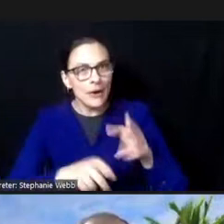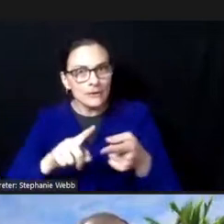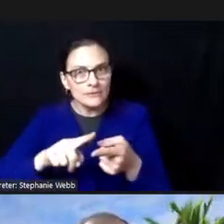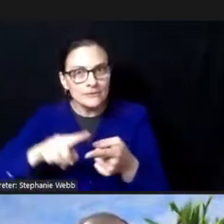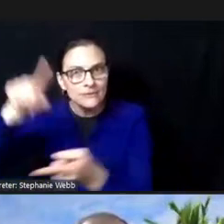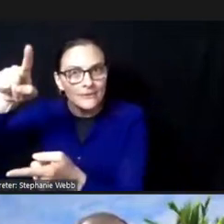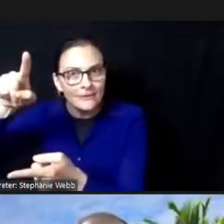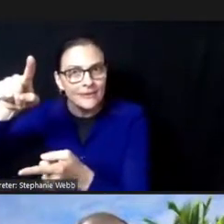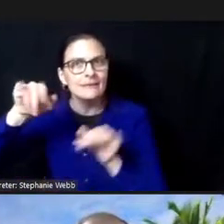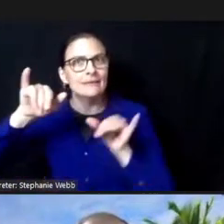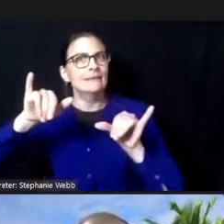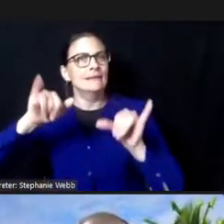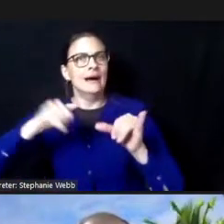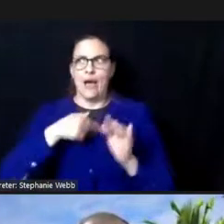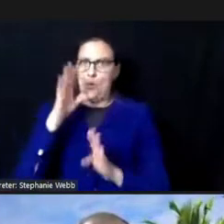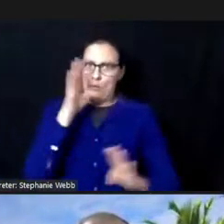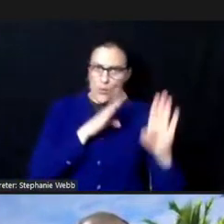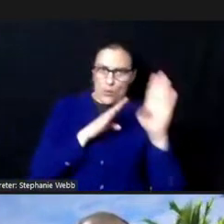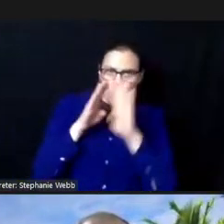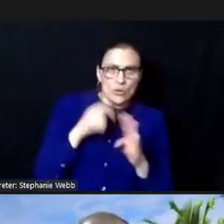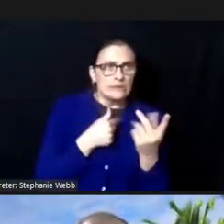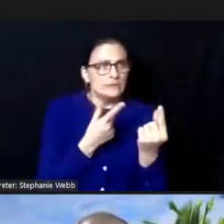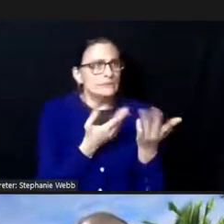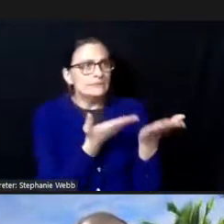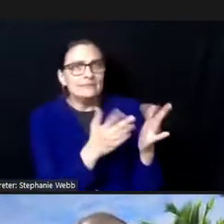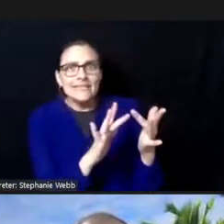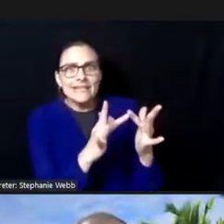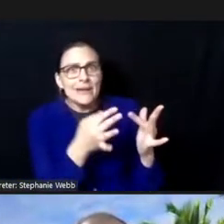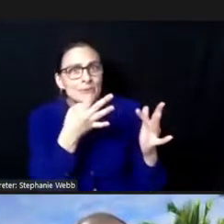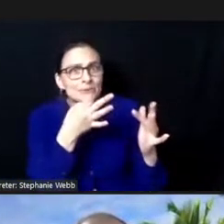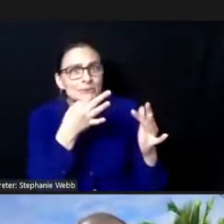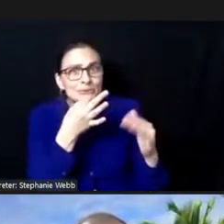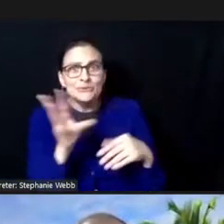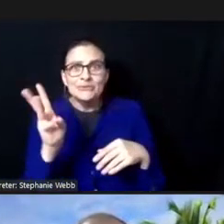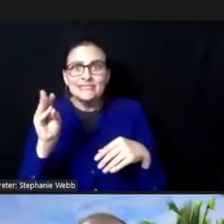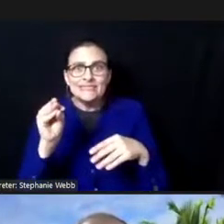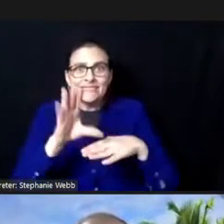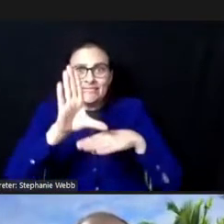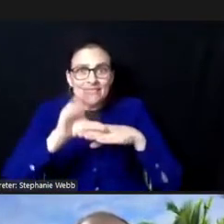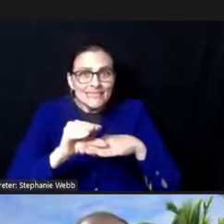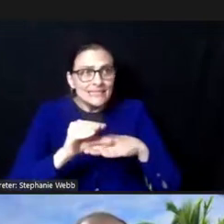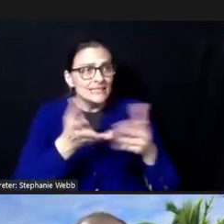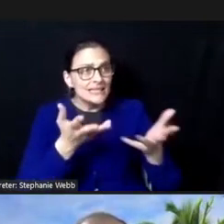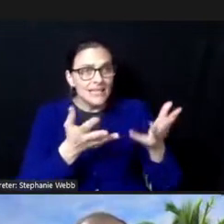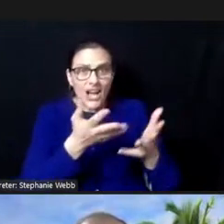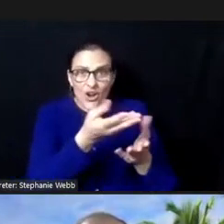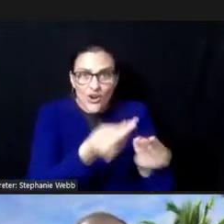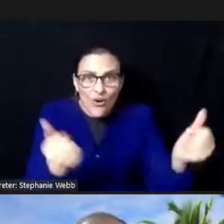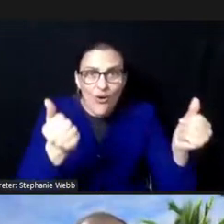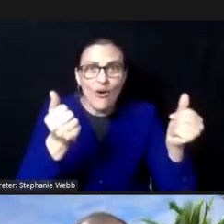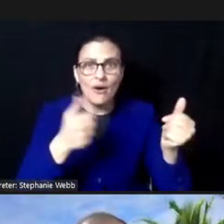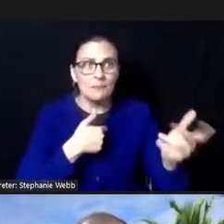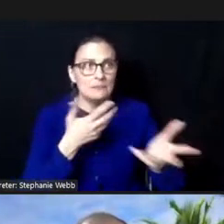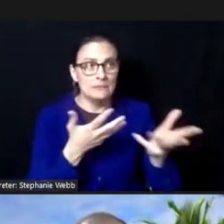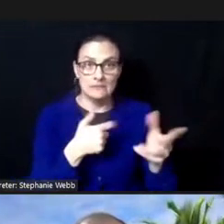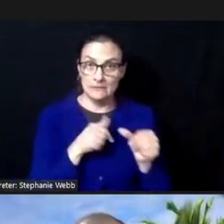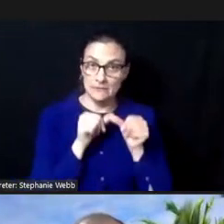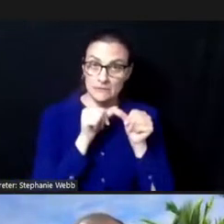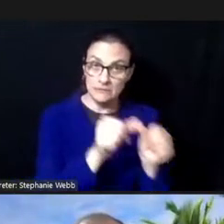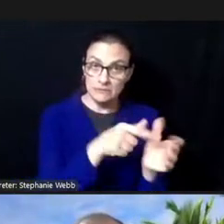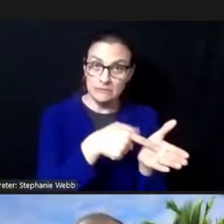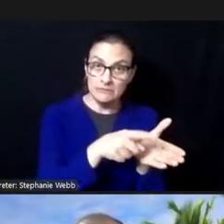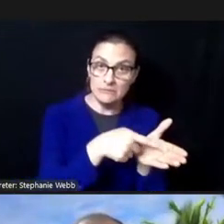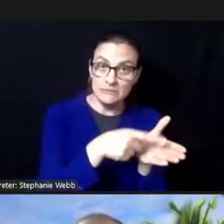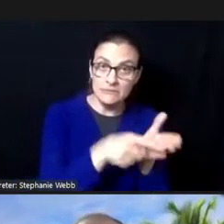an internet service that I could continue to have because I didn't know if I would be eligible for the new $30 a month. And I found it